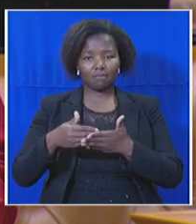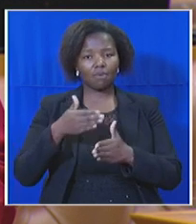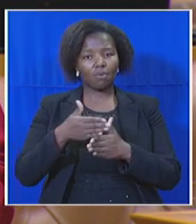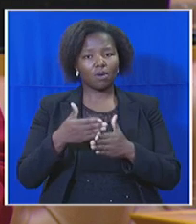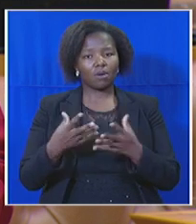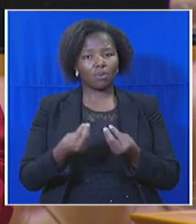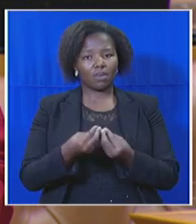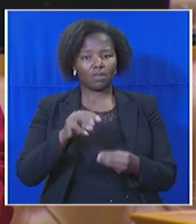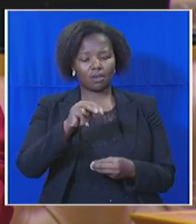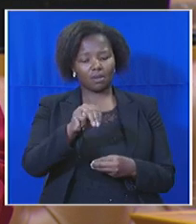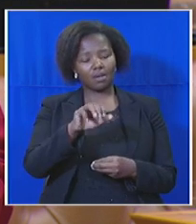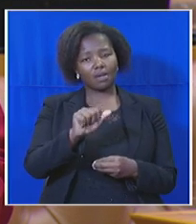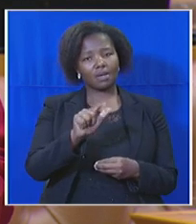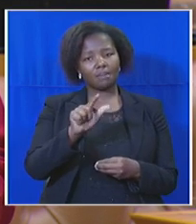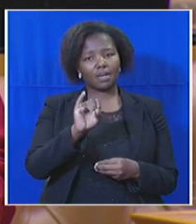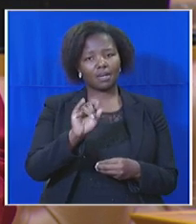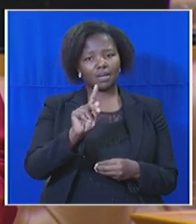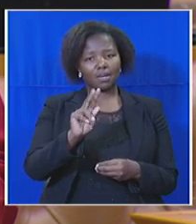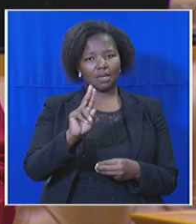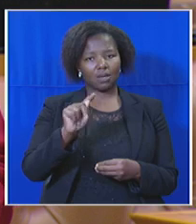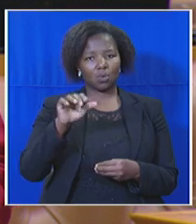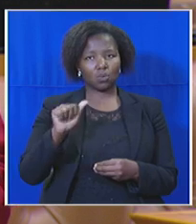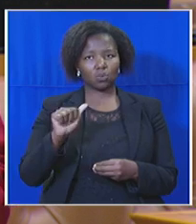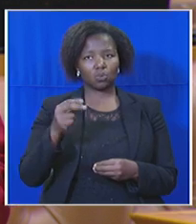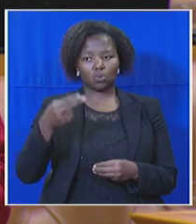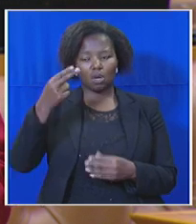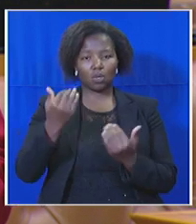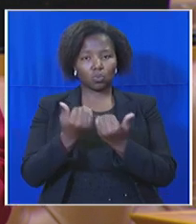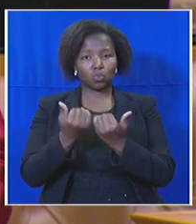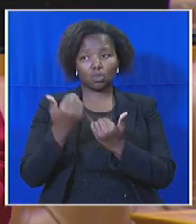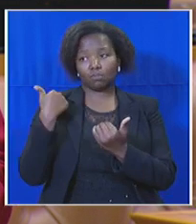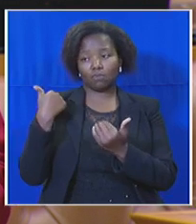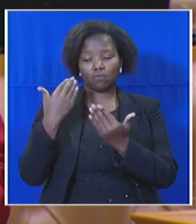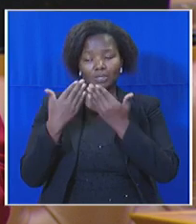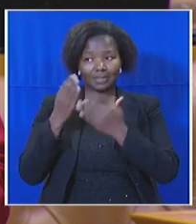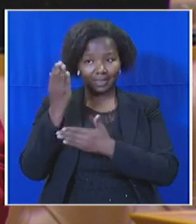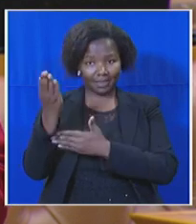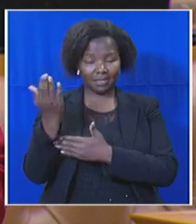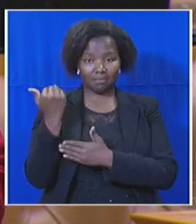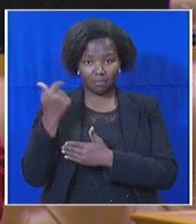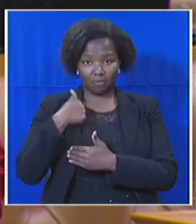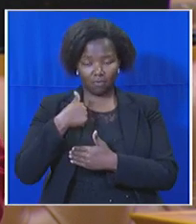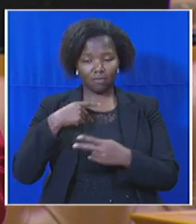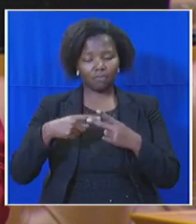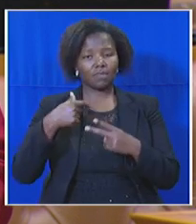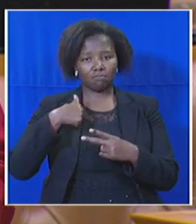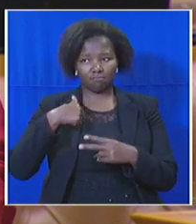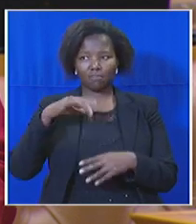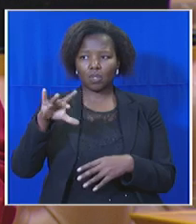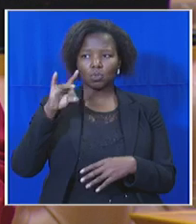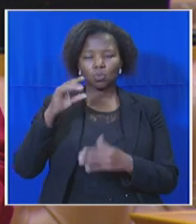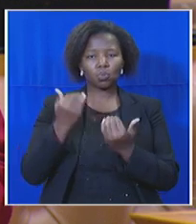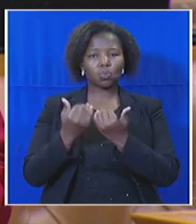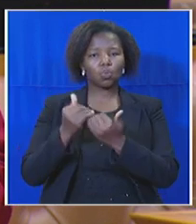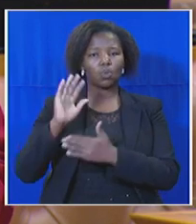High School, a school I did my secondary education, a school I have adopted in Limpopo, and